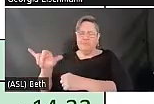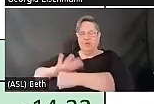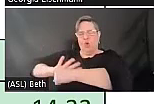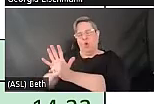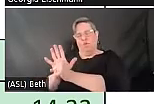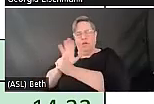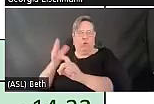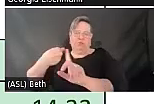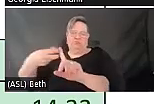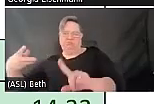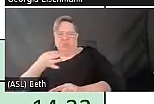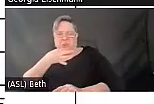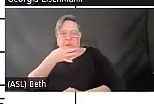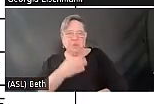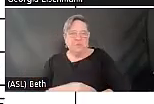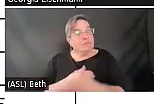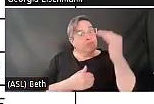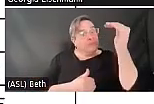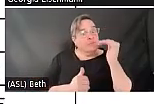slide.